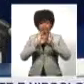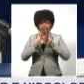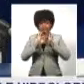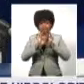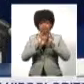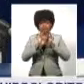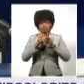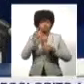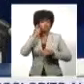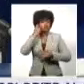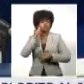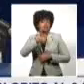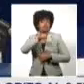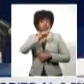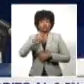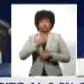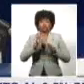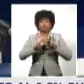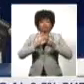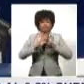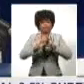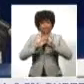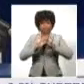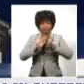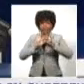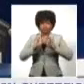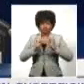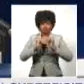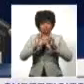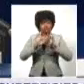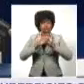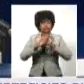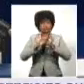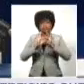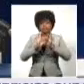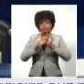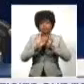After 16 days of hospitalization in intensive care,